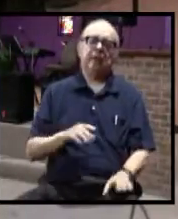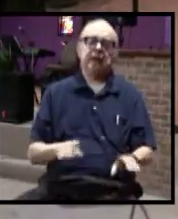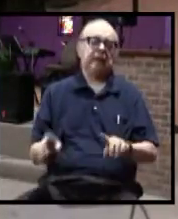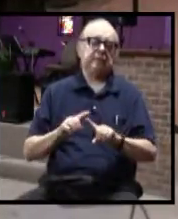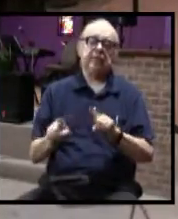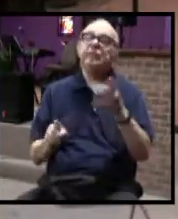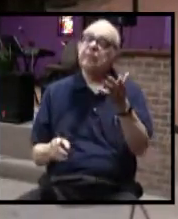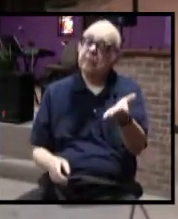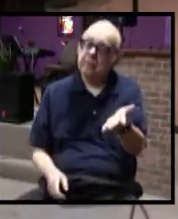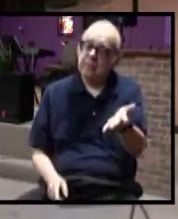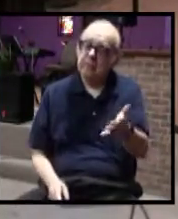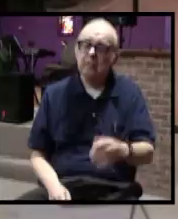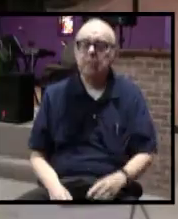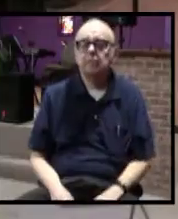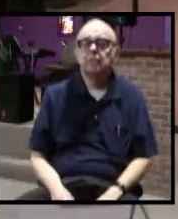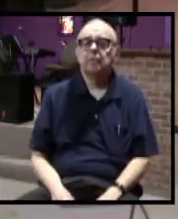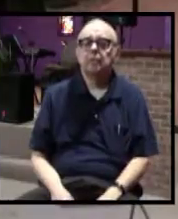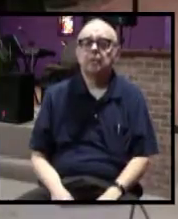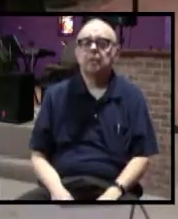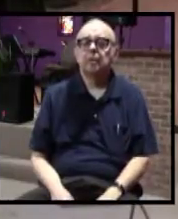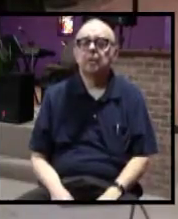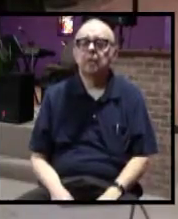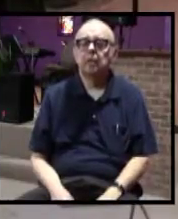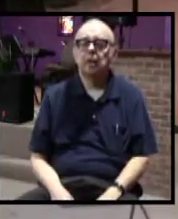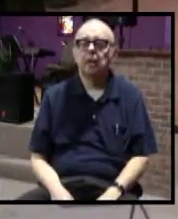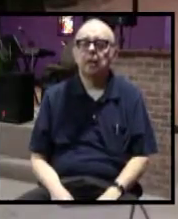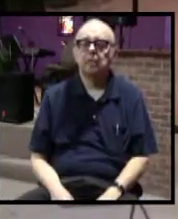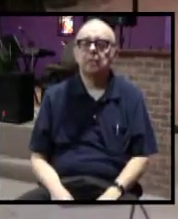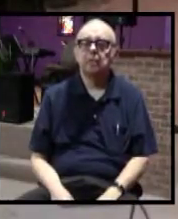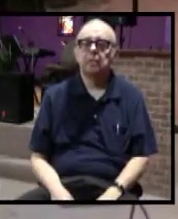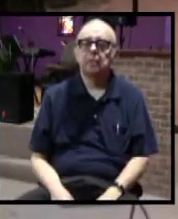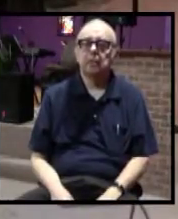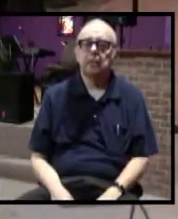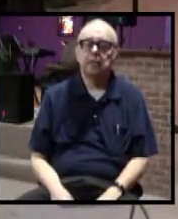They could act different than you. Um,